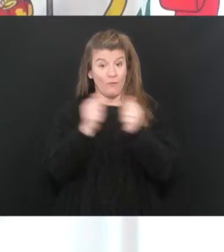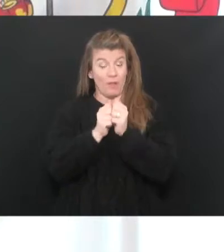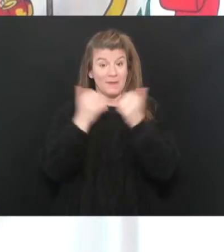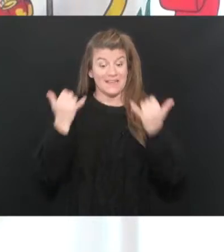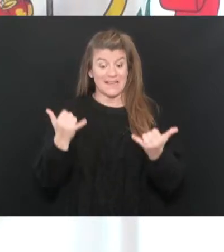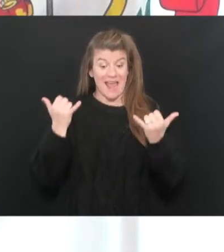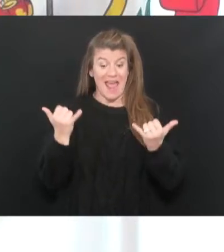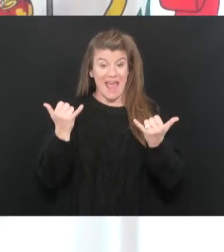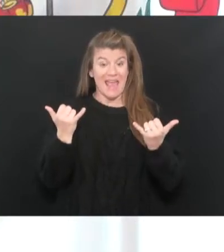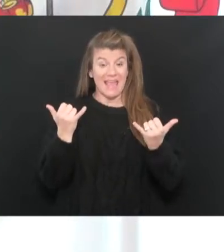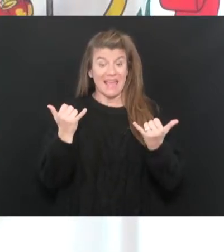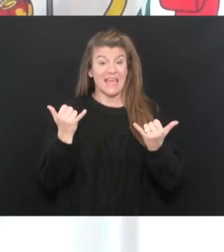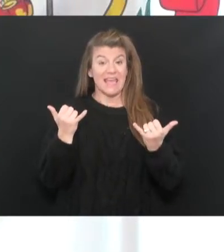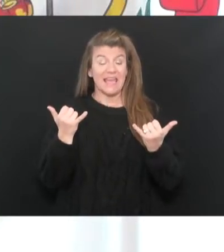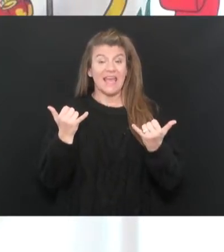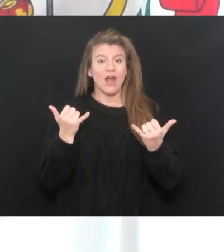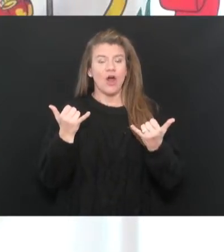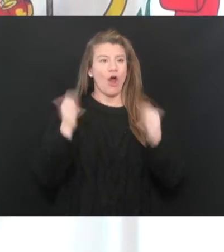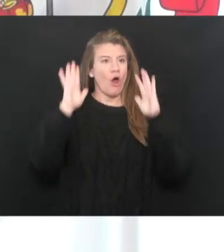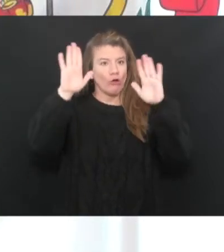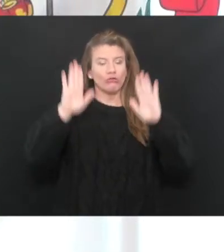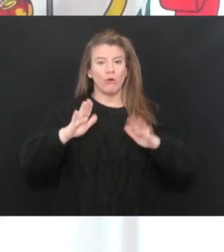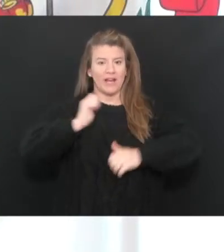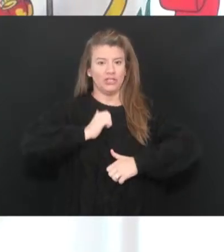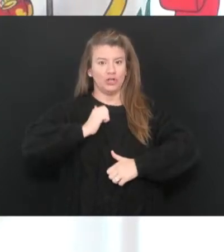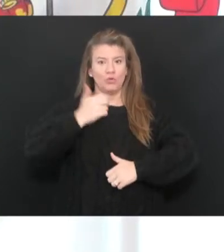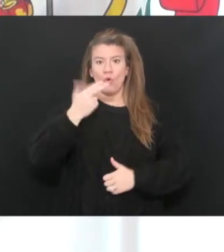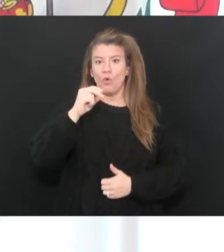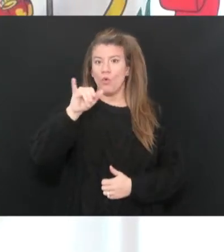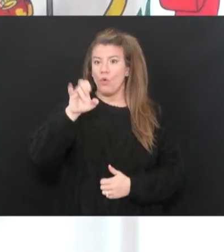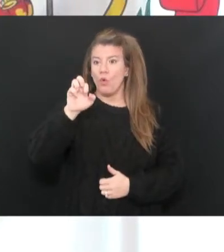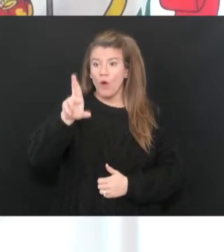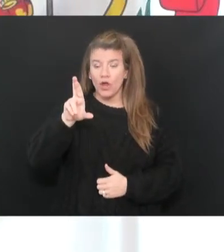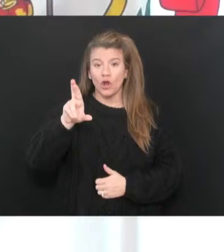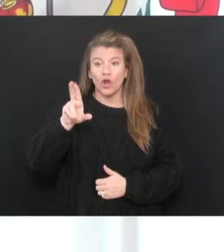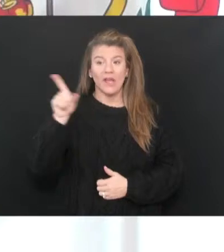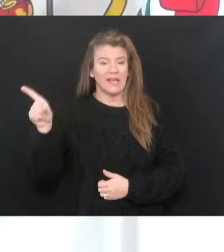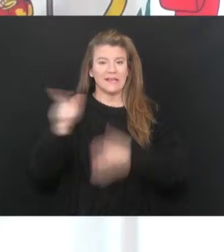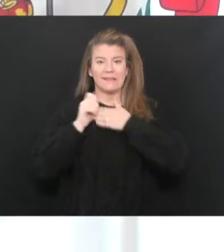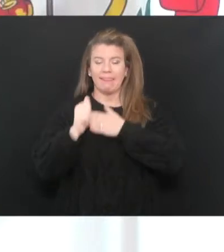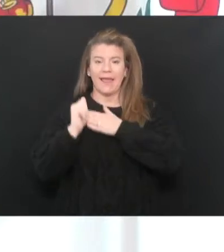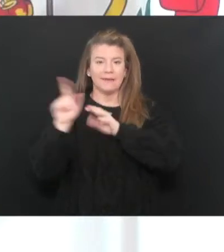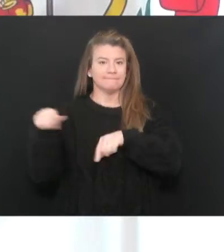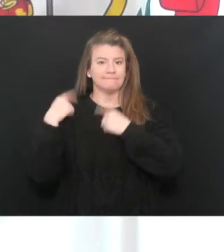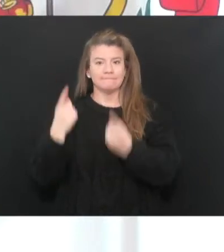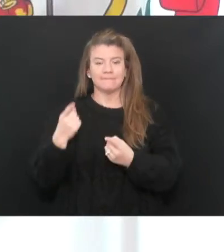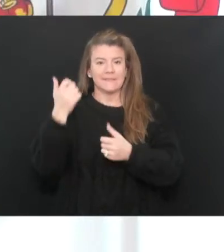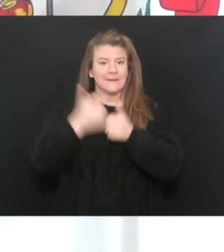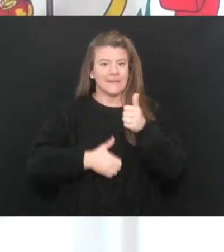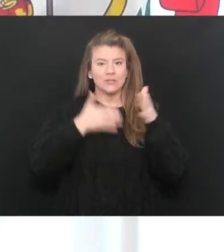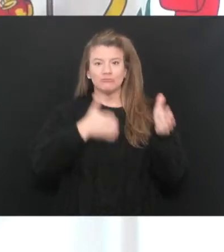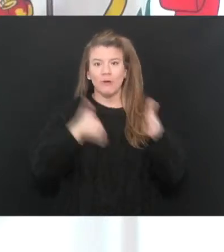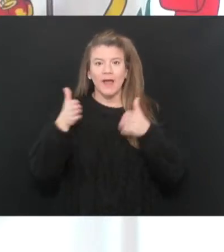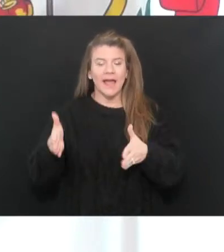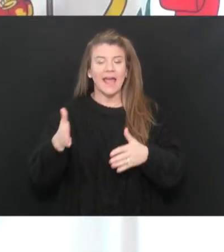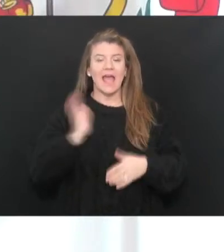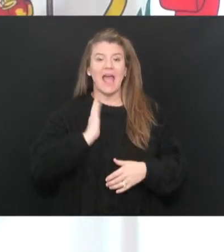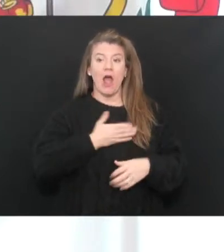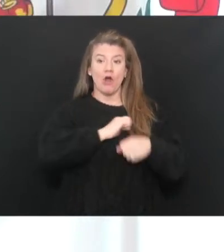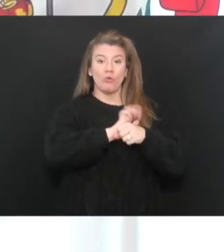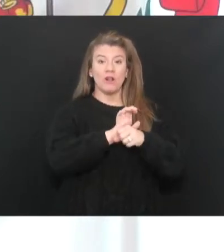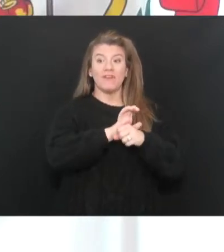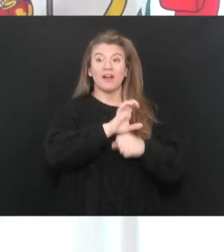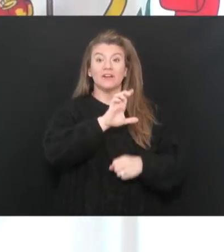today our great General Hoyer, who has led the way with us in every way, and our coronavirus